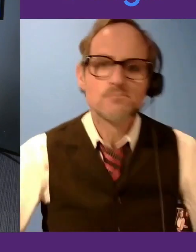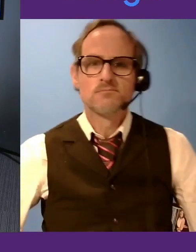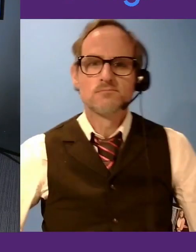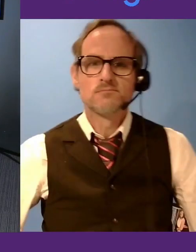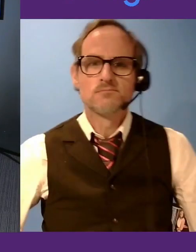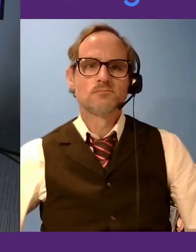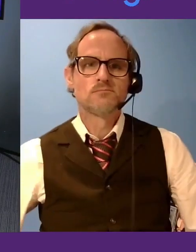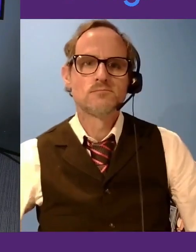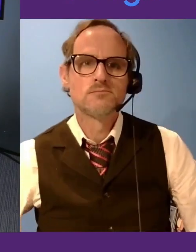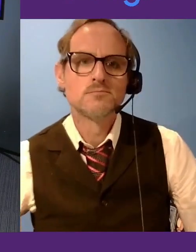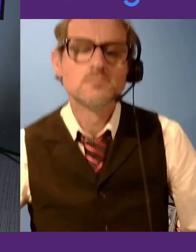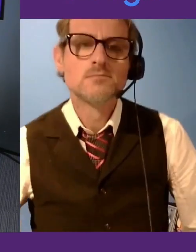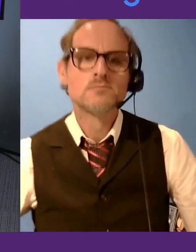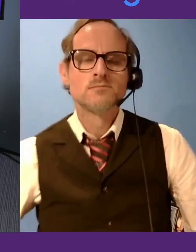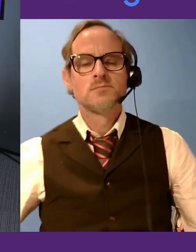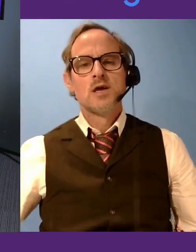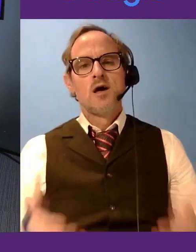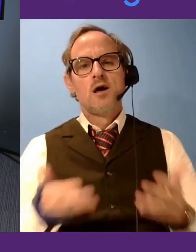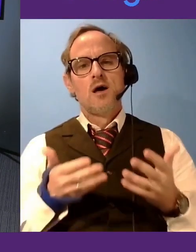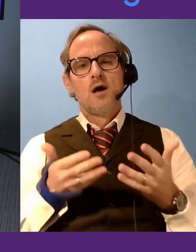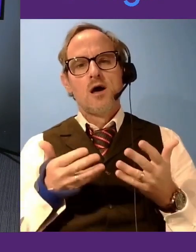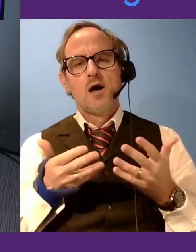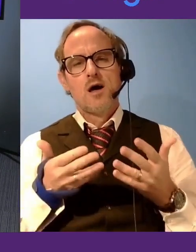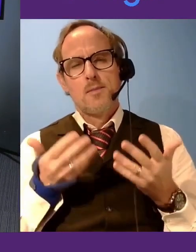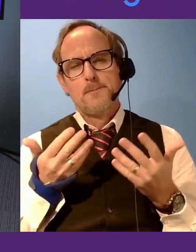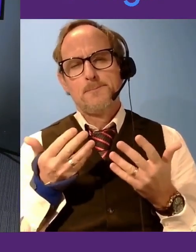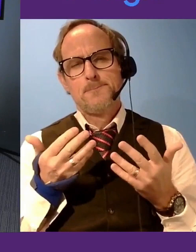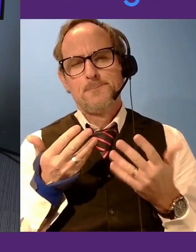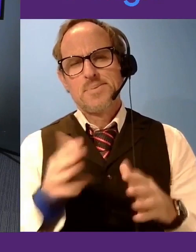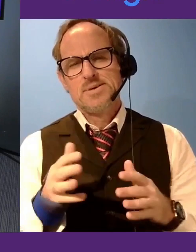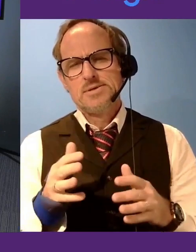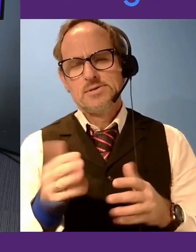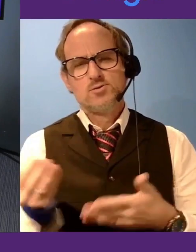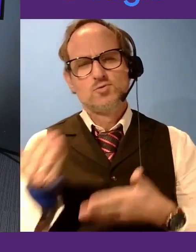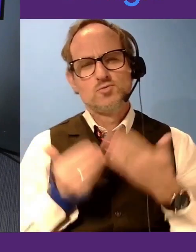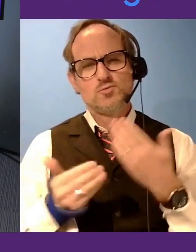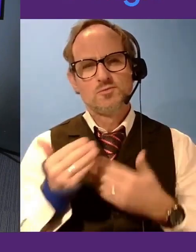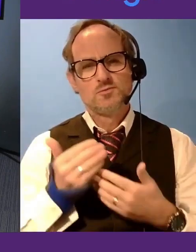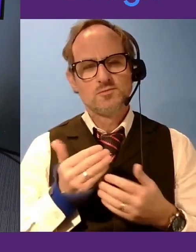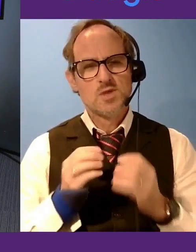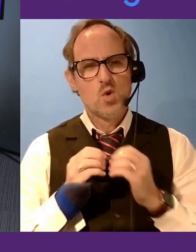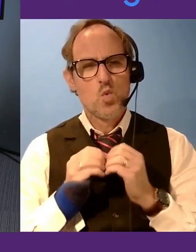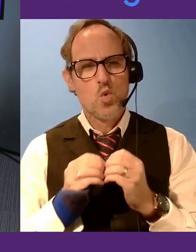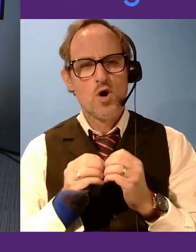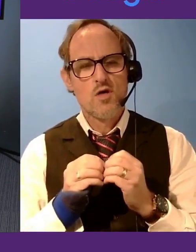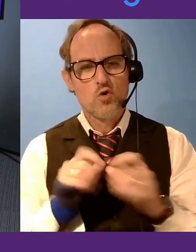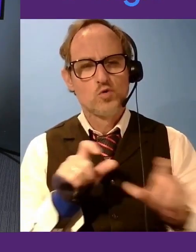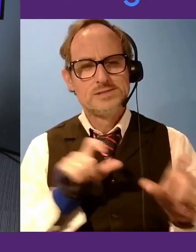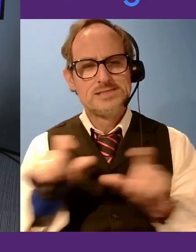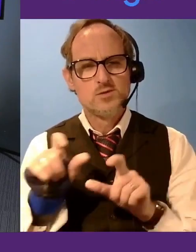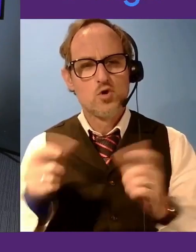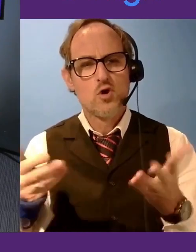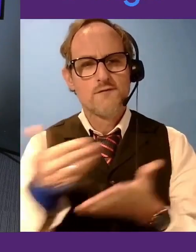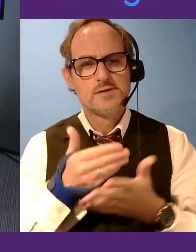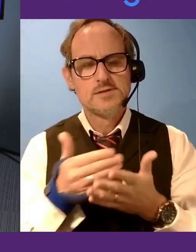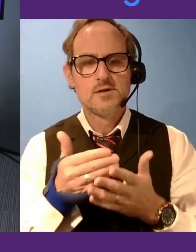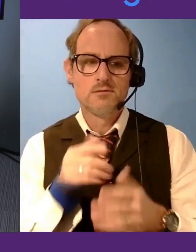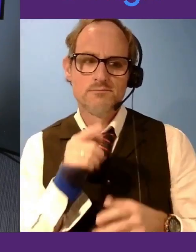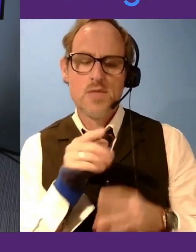There's something that I think is really worth sort of picking up on, because Beatriz, your